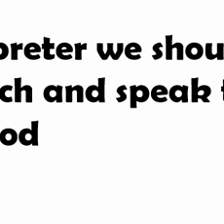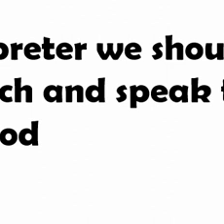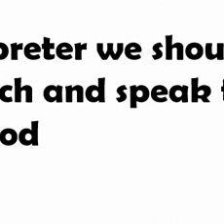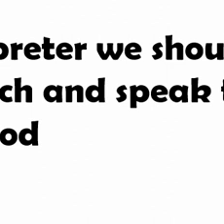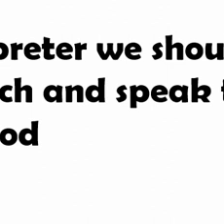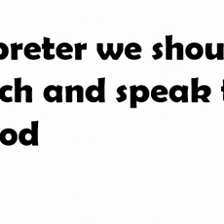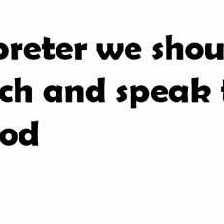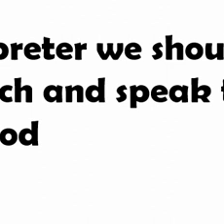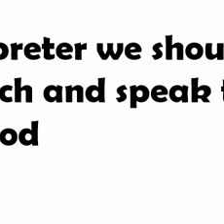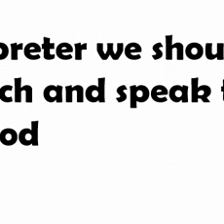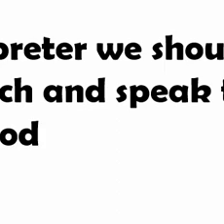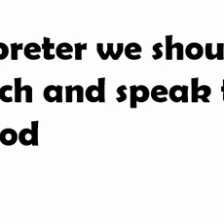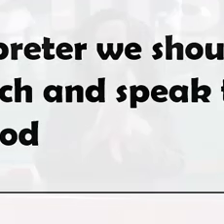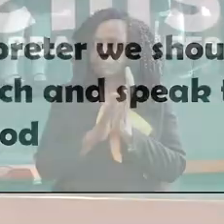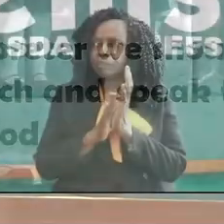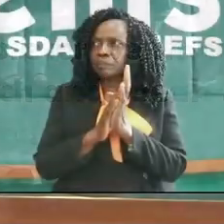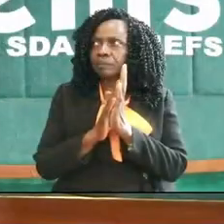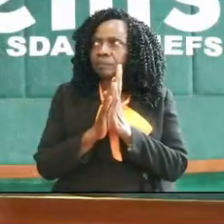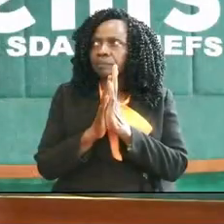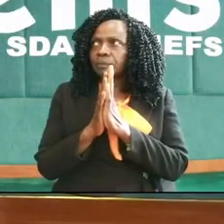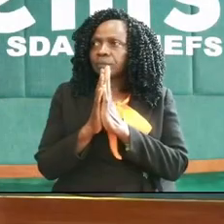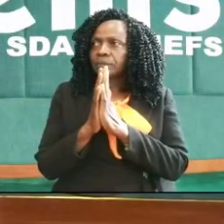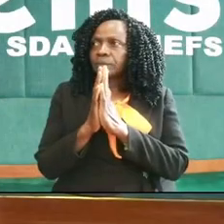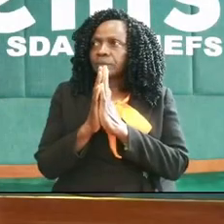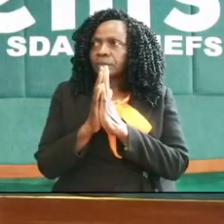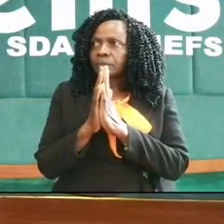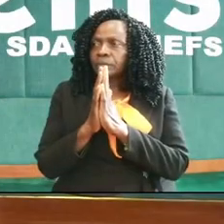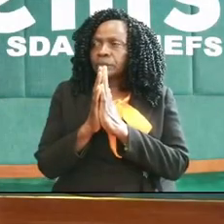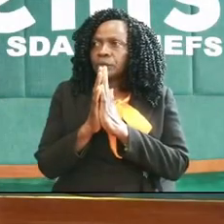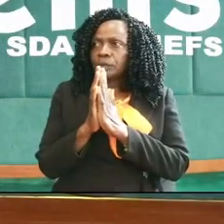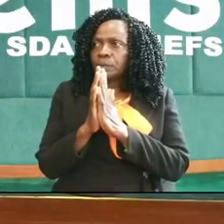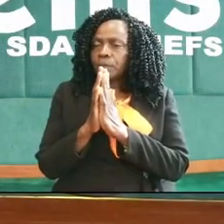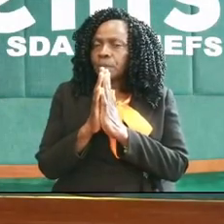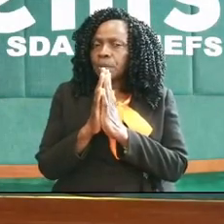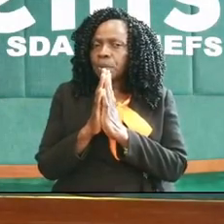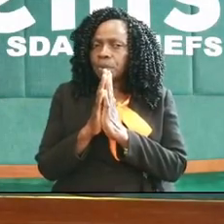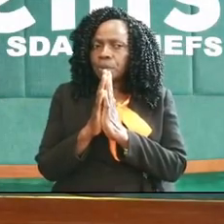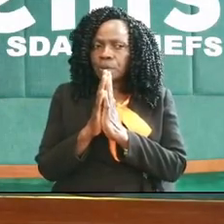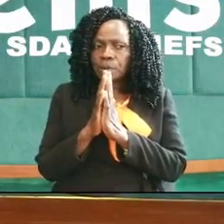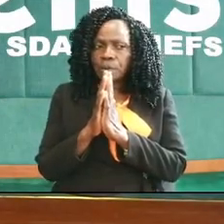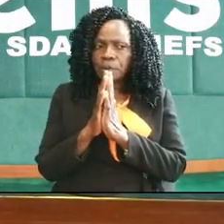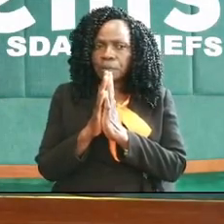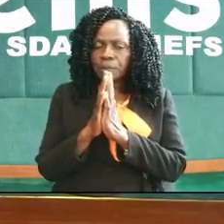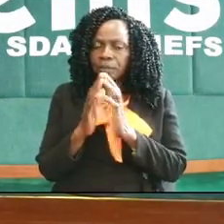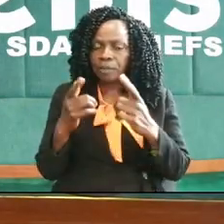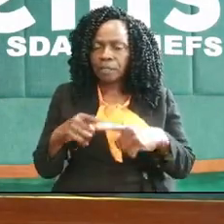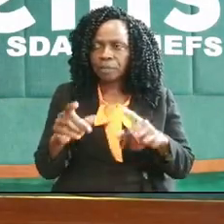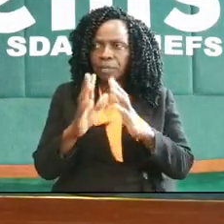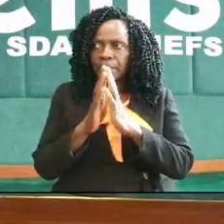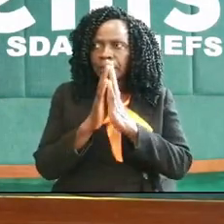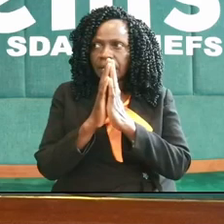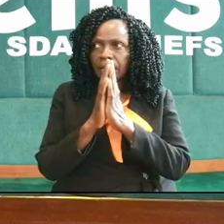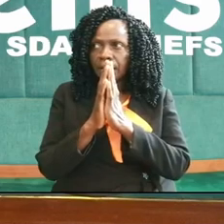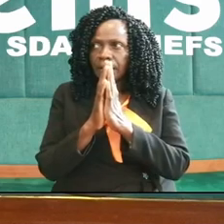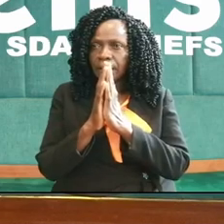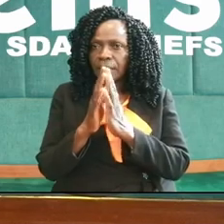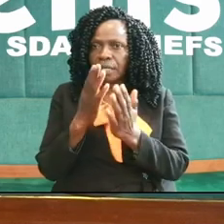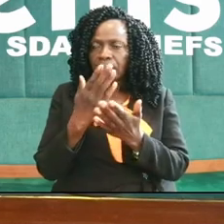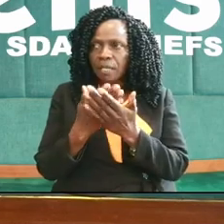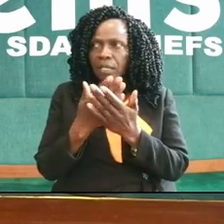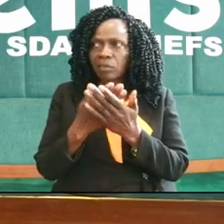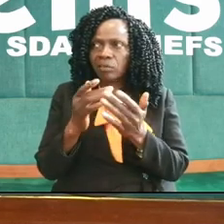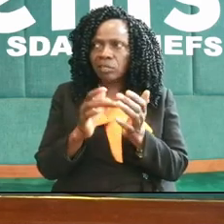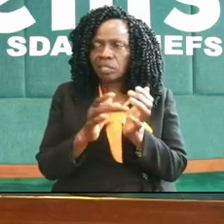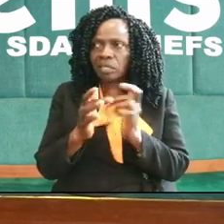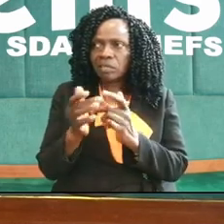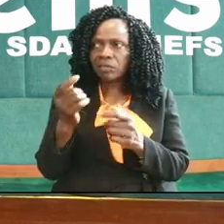pray. Give him a mic to pray. Okay, when we want to talk to Jesus, we are praying. Let's pray. Thank you, God, for